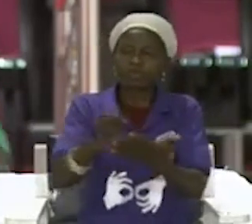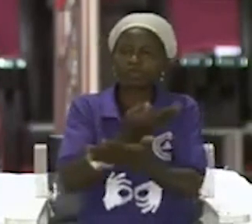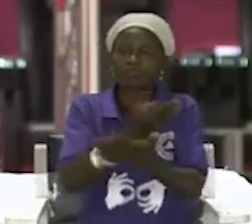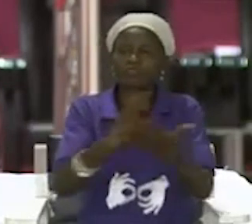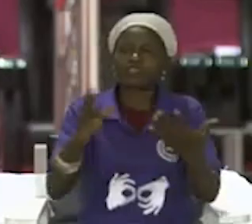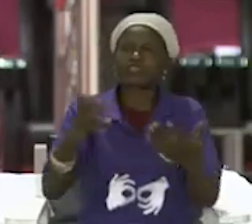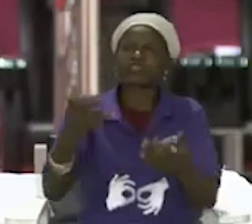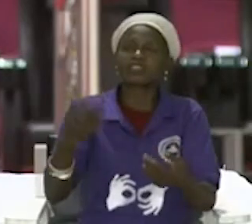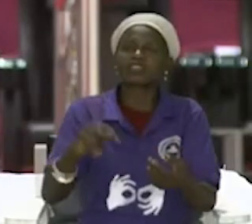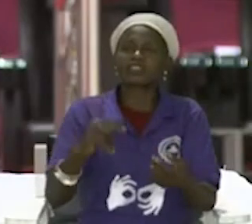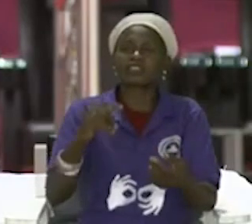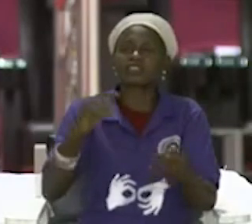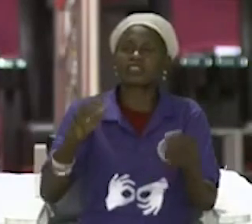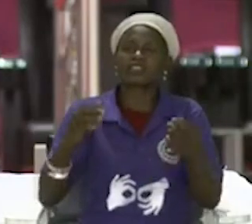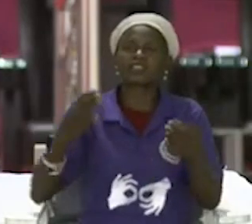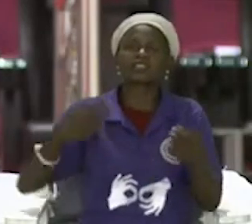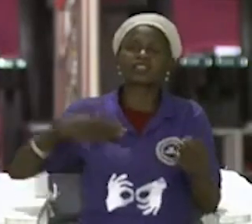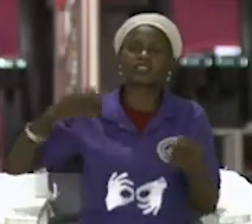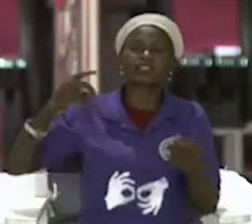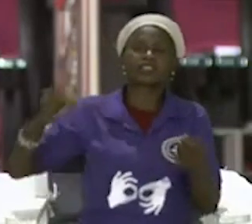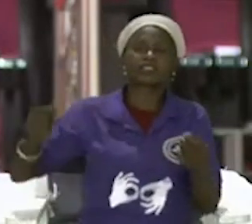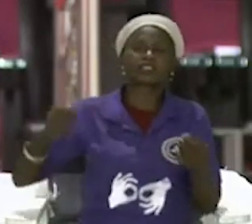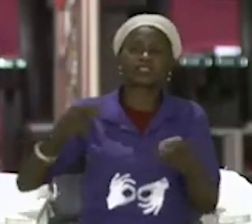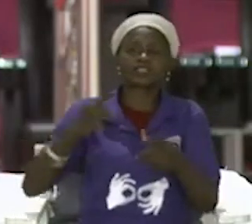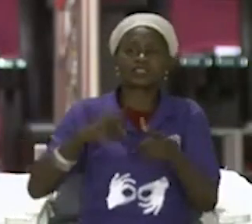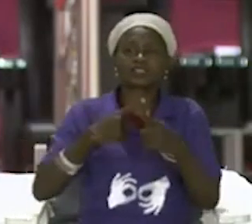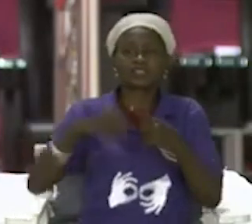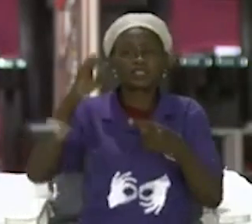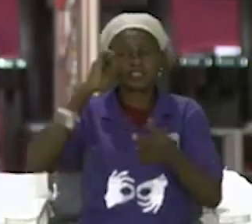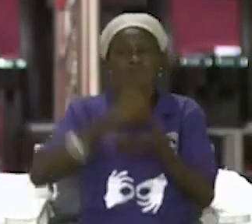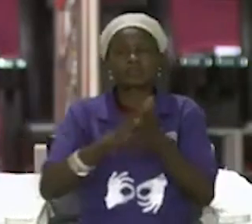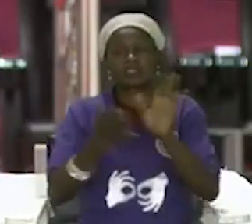But then Brother Sam became proud.